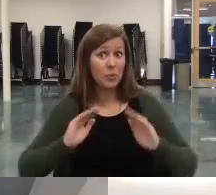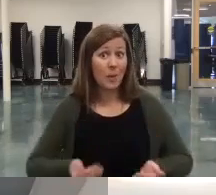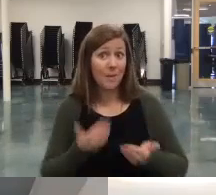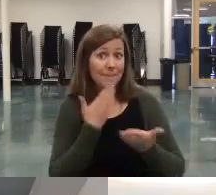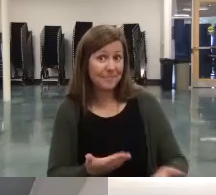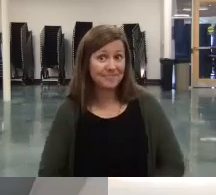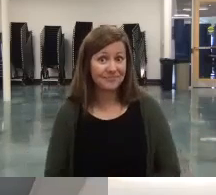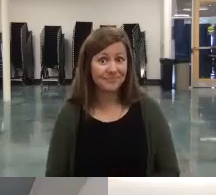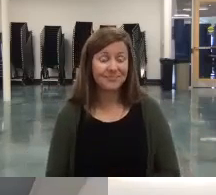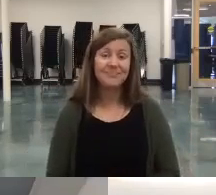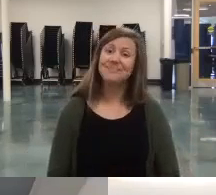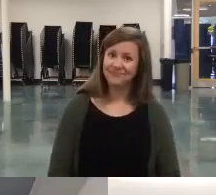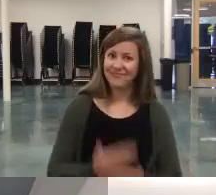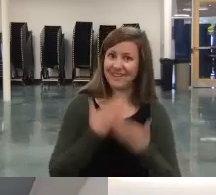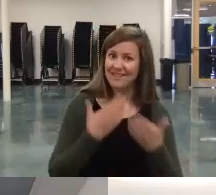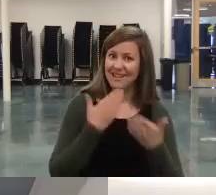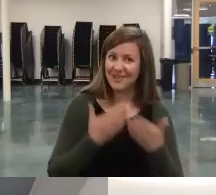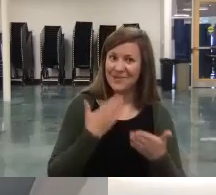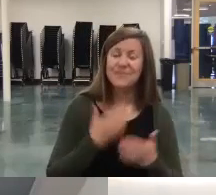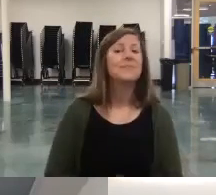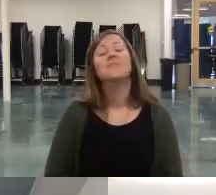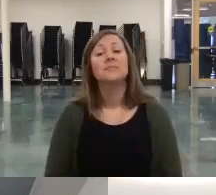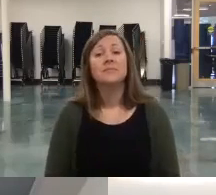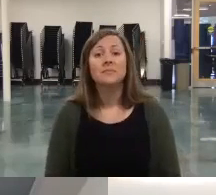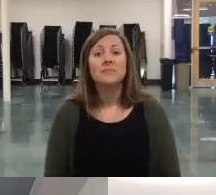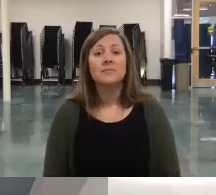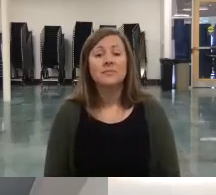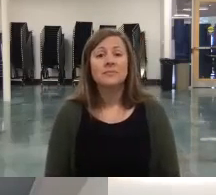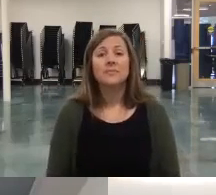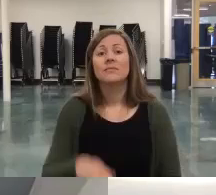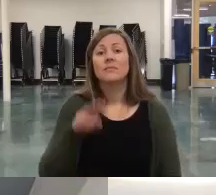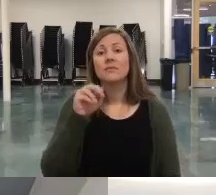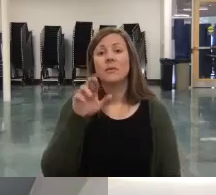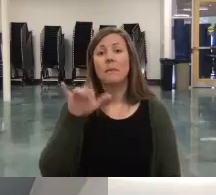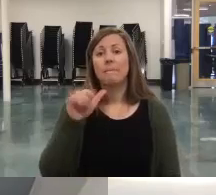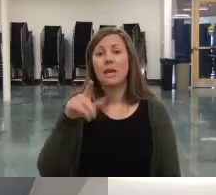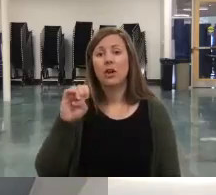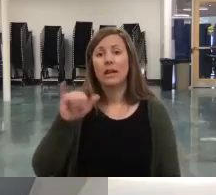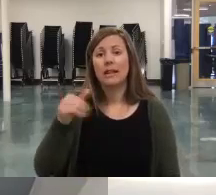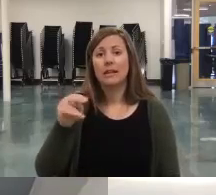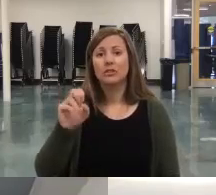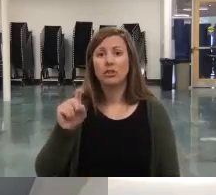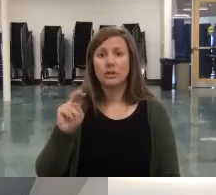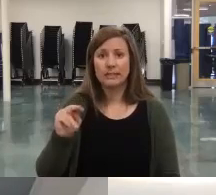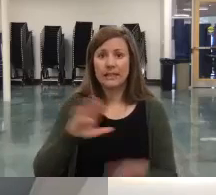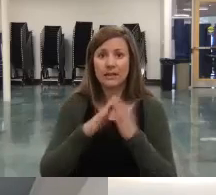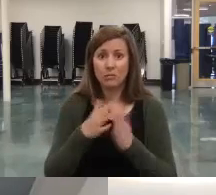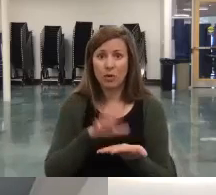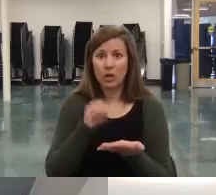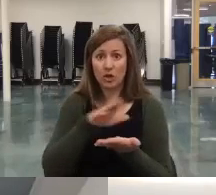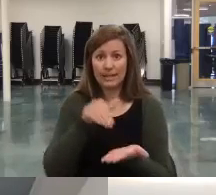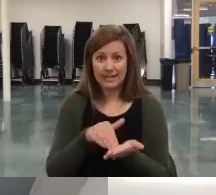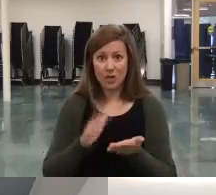you. Well, thank you. Thanks for having me. So Mary Lee Johnston Community Learning Center has been in